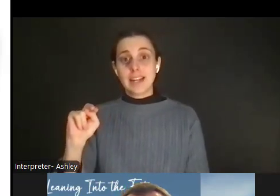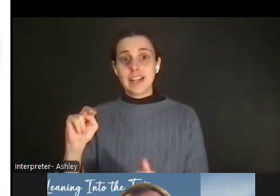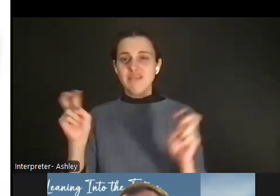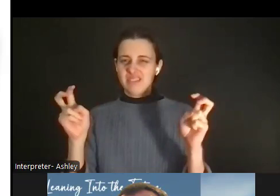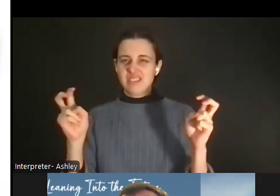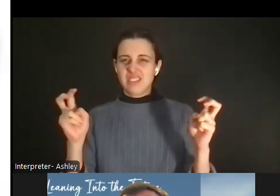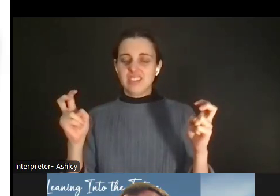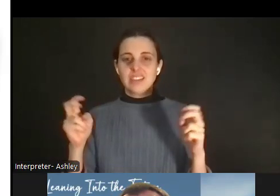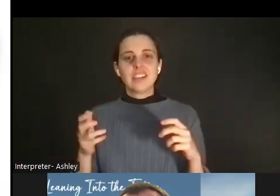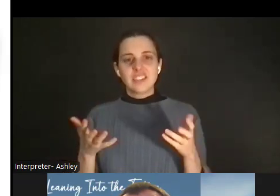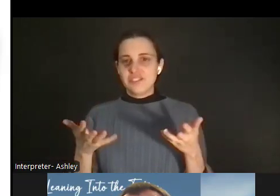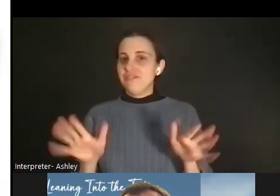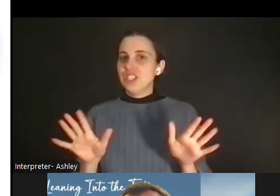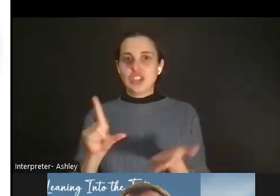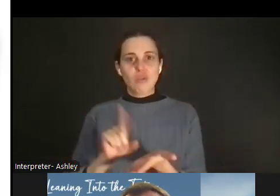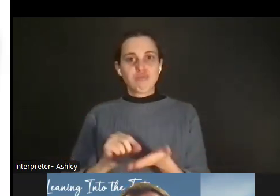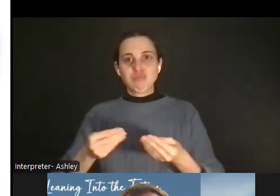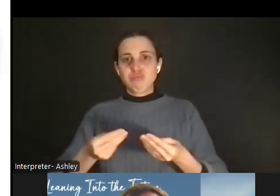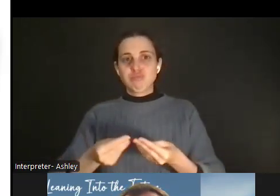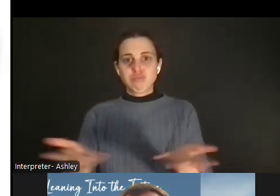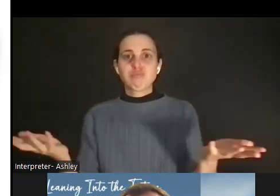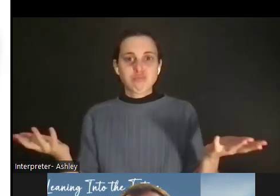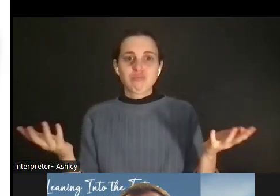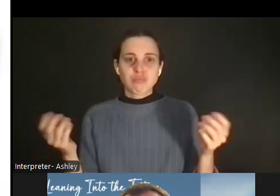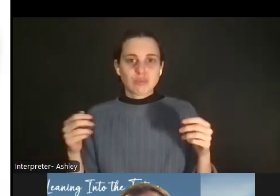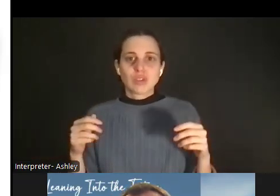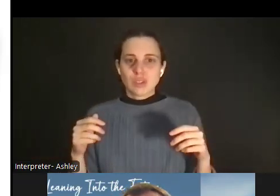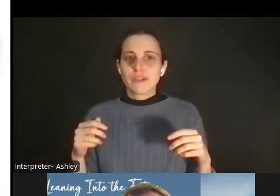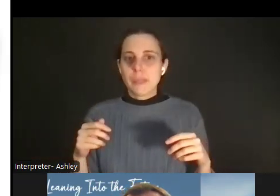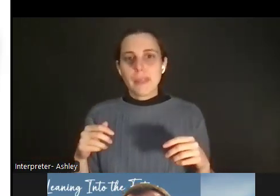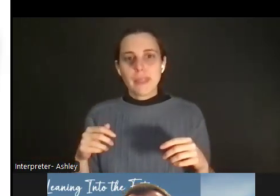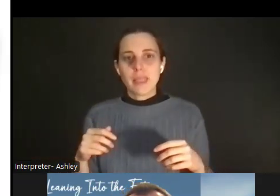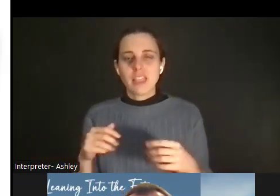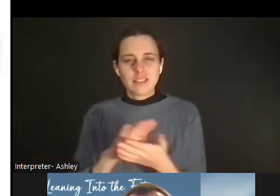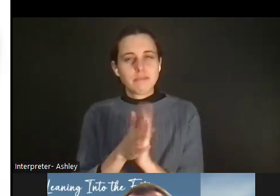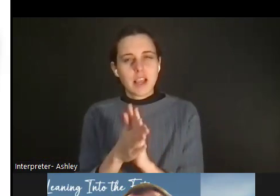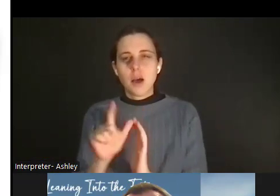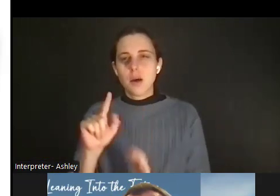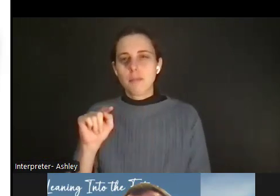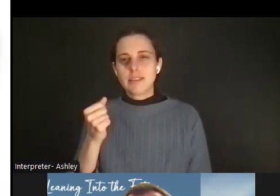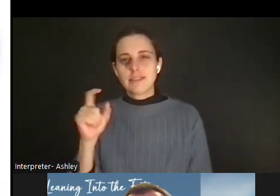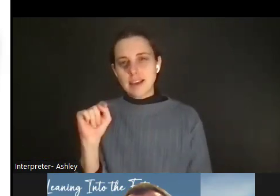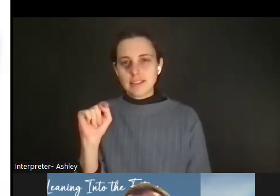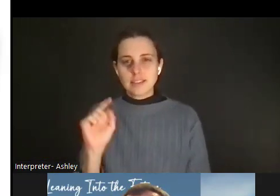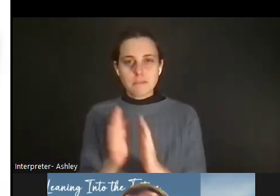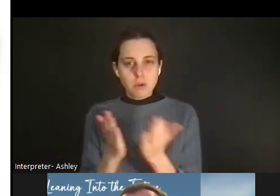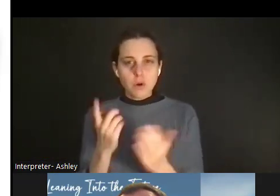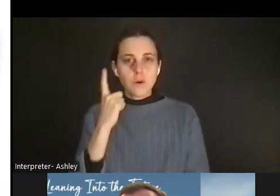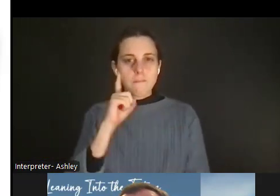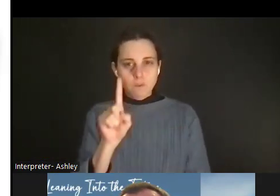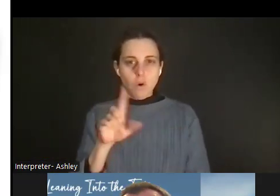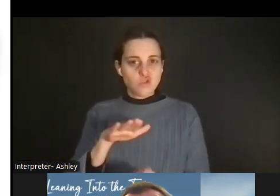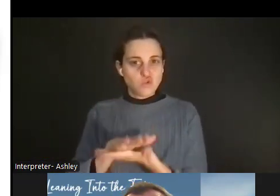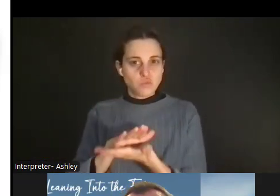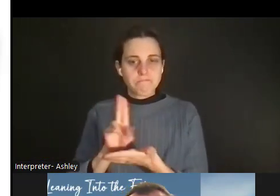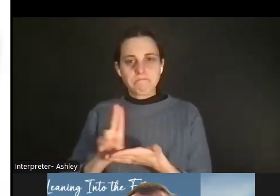a university textbooks as well. And I guest lecture at the University of Washington, talking